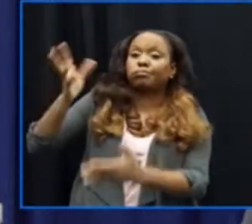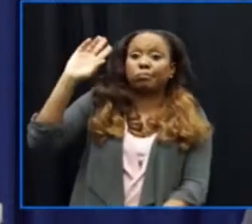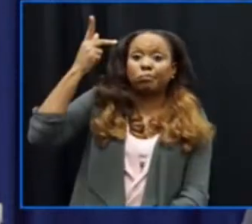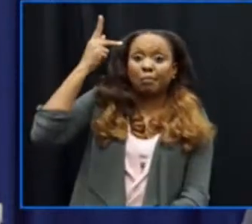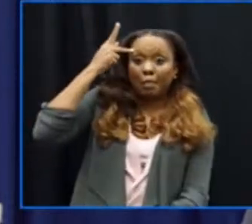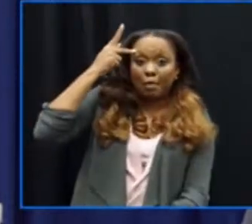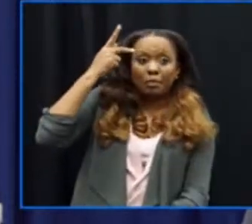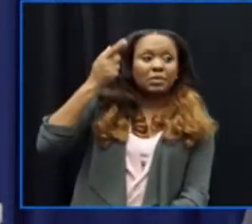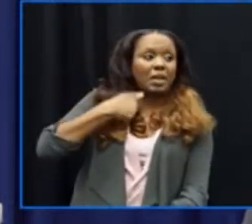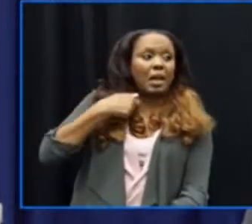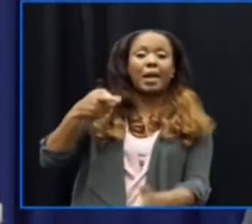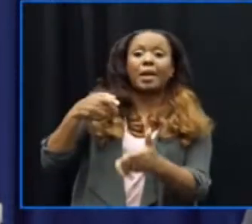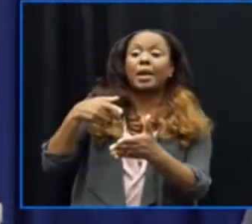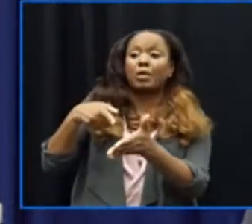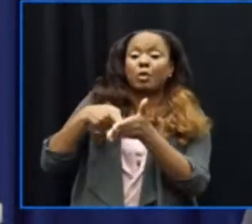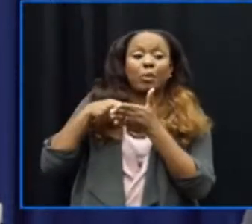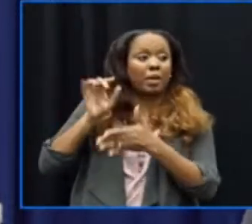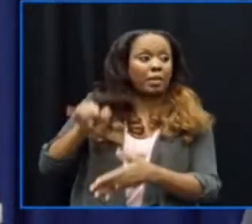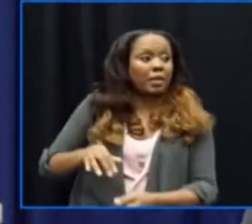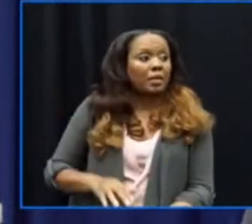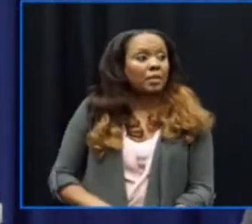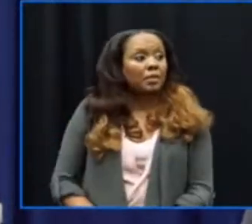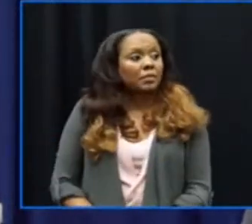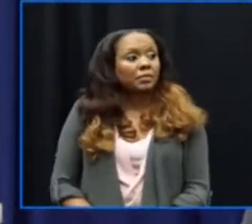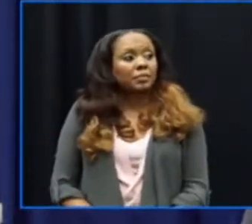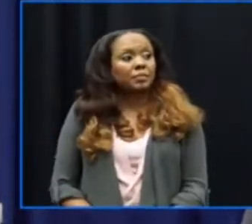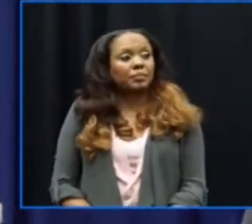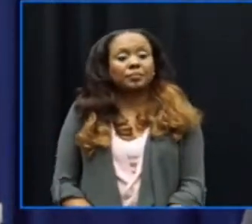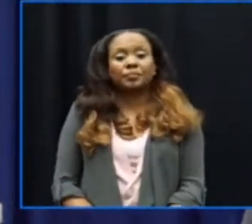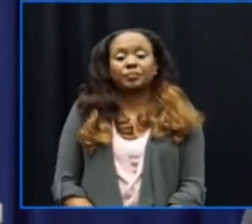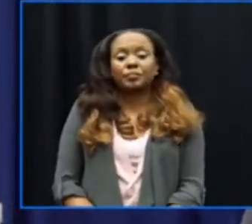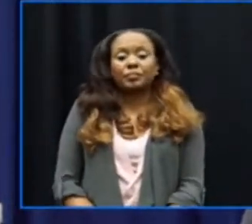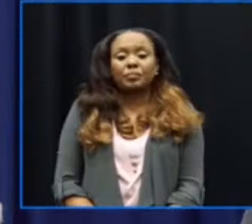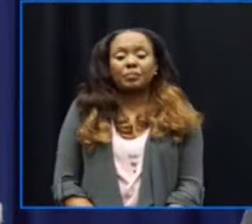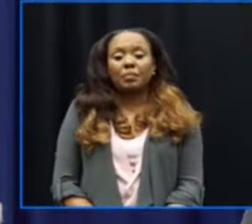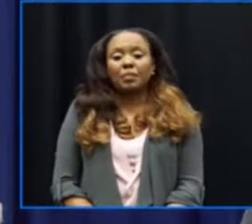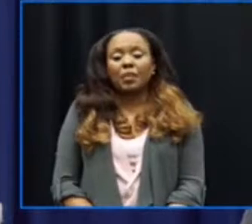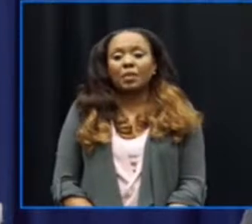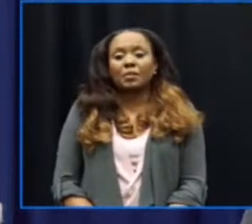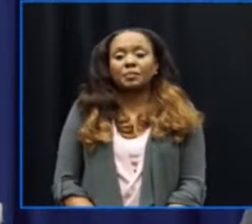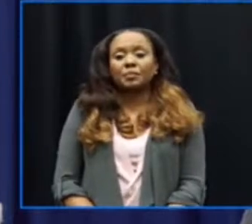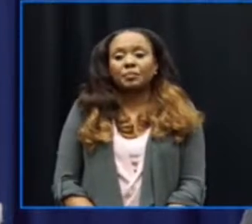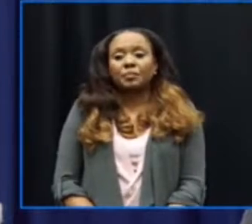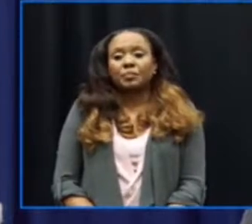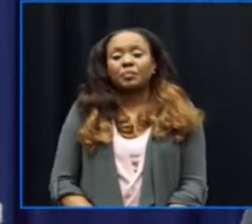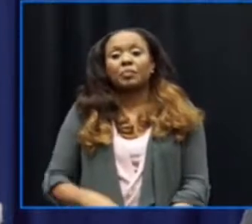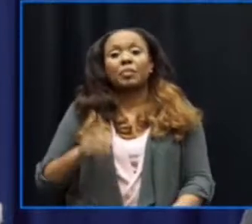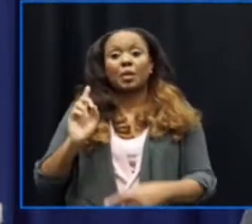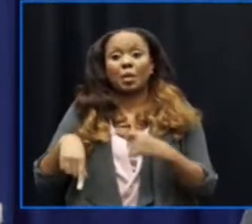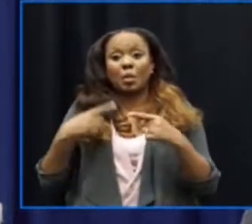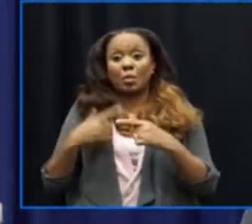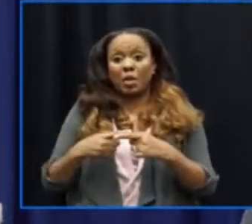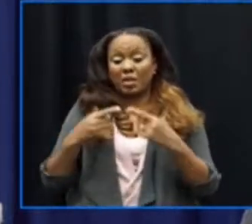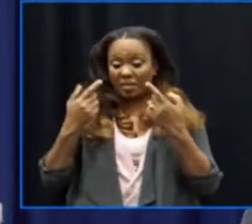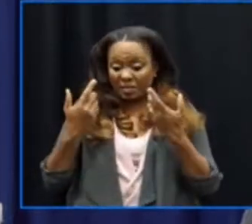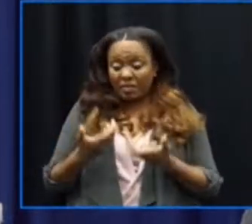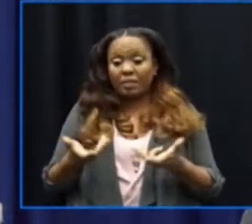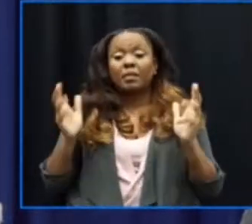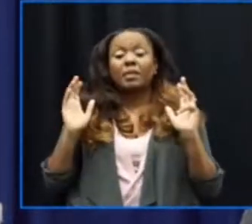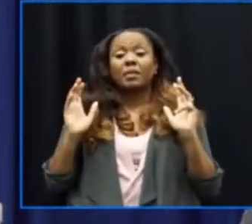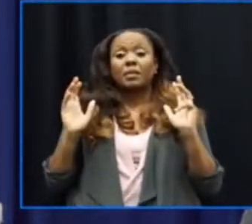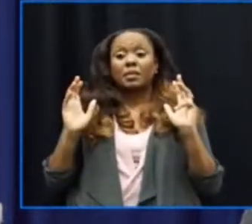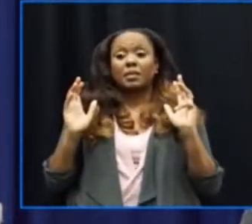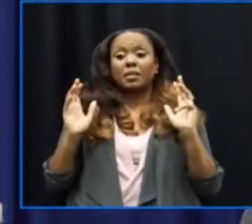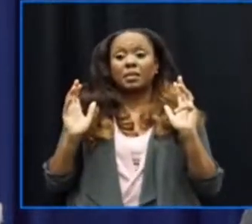and requirement since coming to this office. Bottom line also is, however, that when we finish looking at all of those other